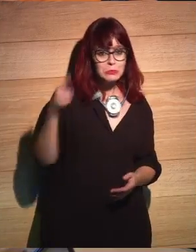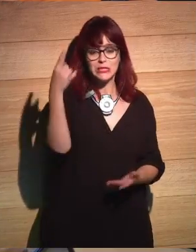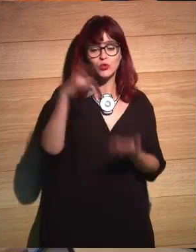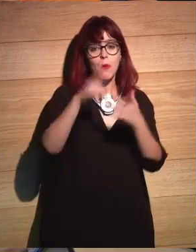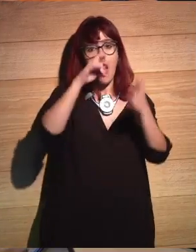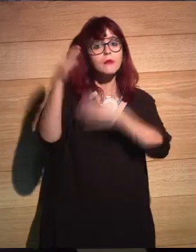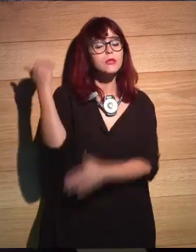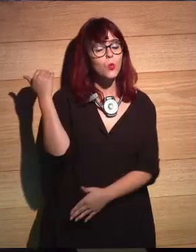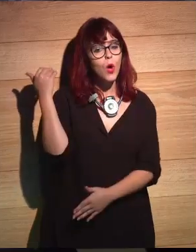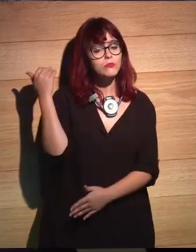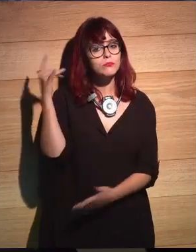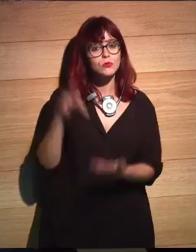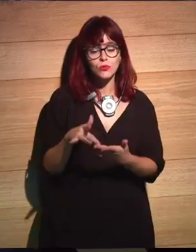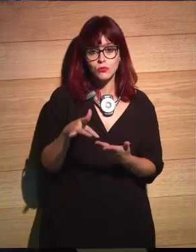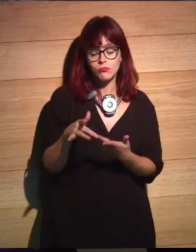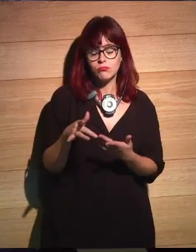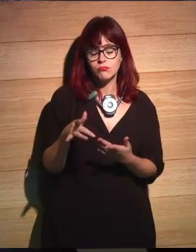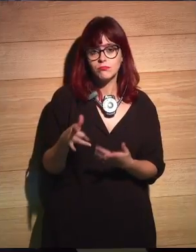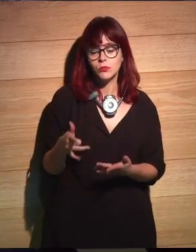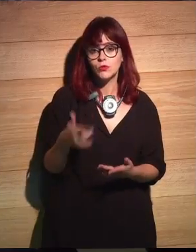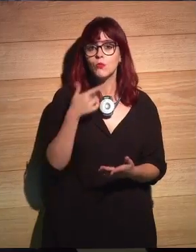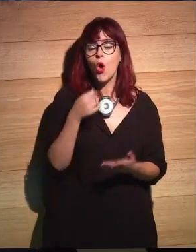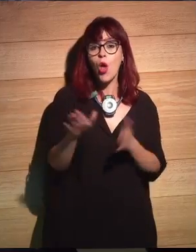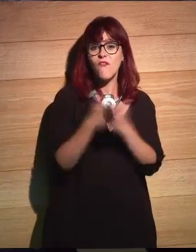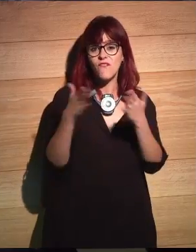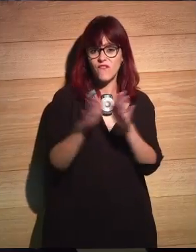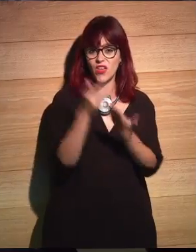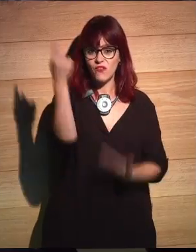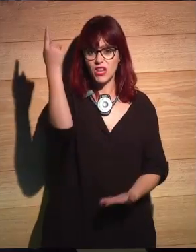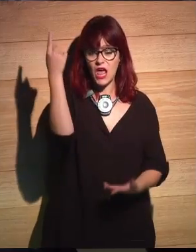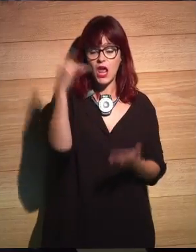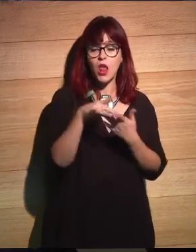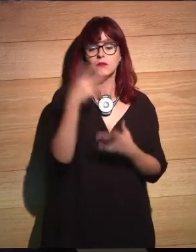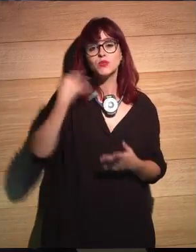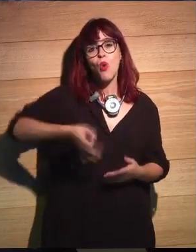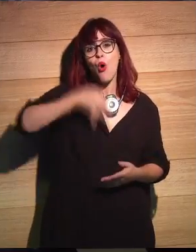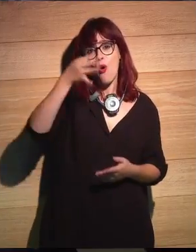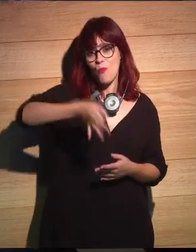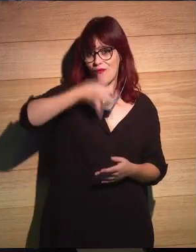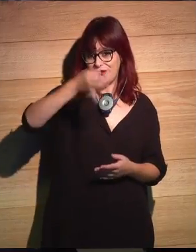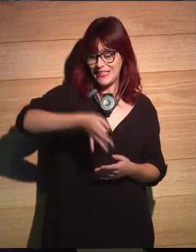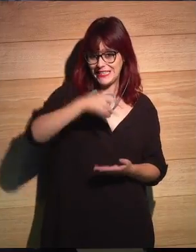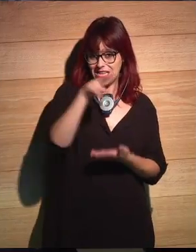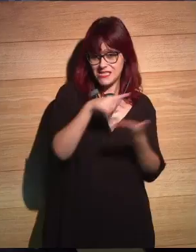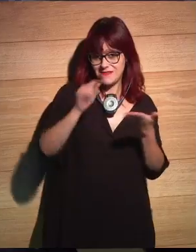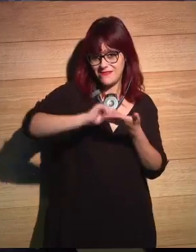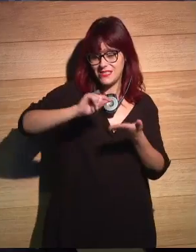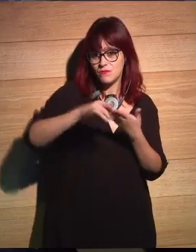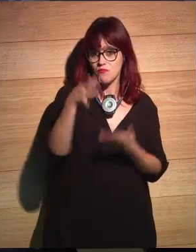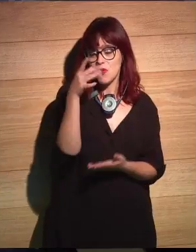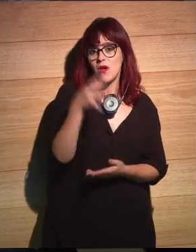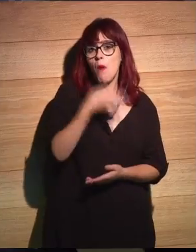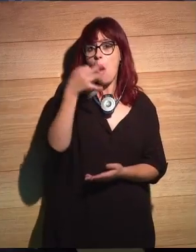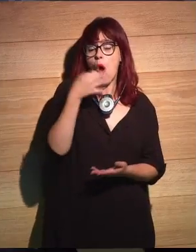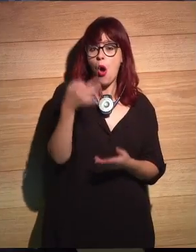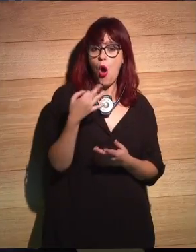the genres or the literatures that I like most is the prophets' literature